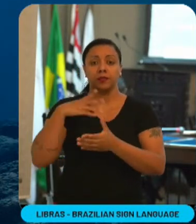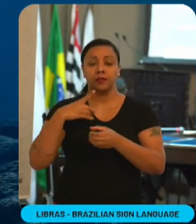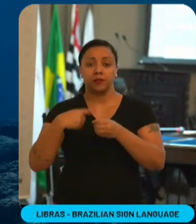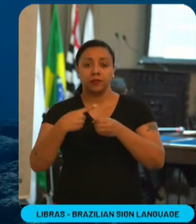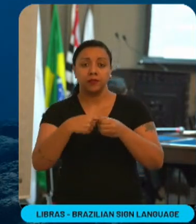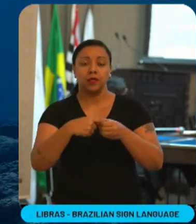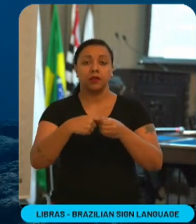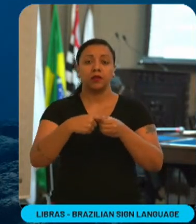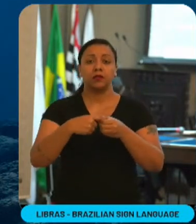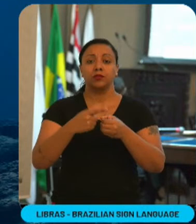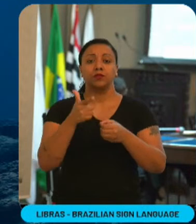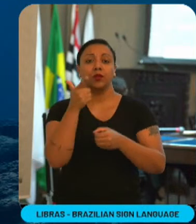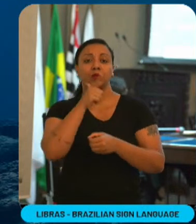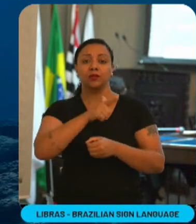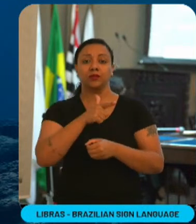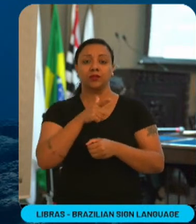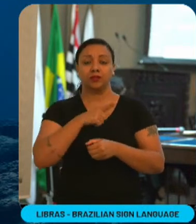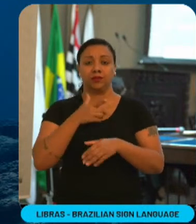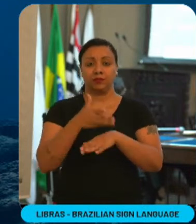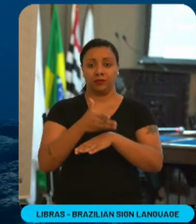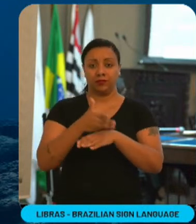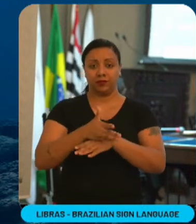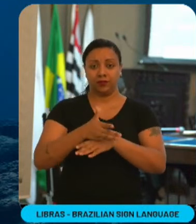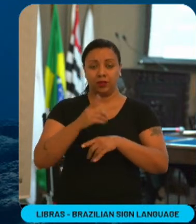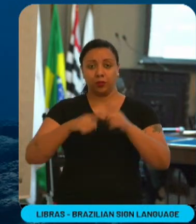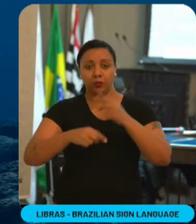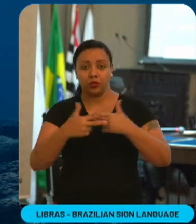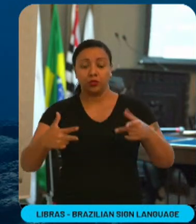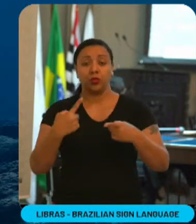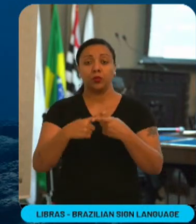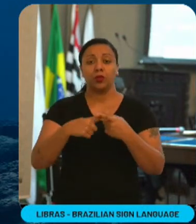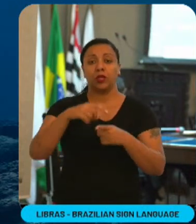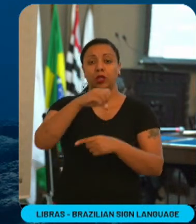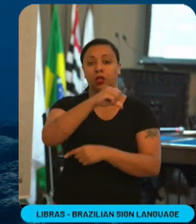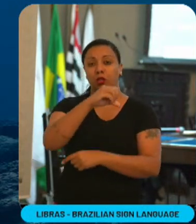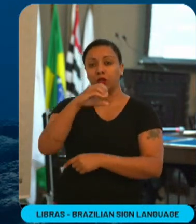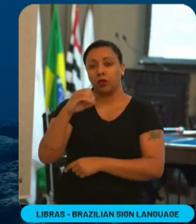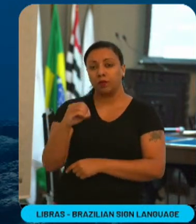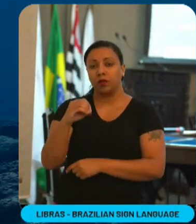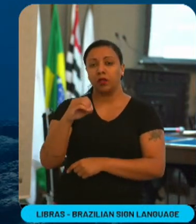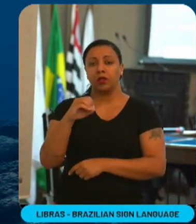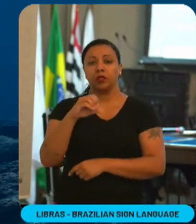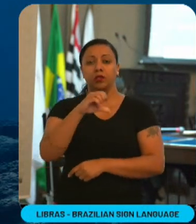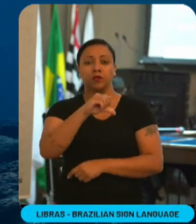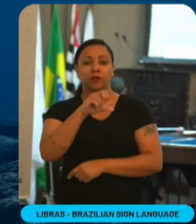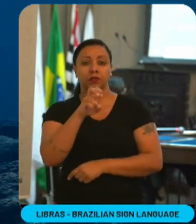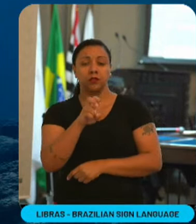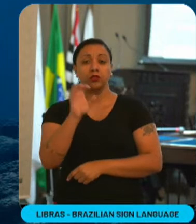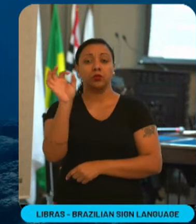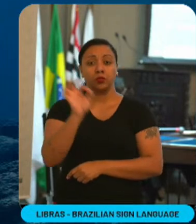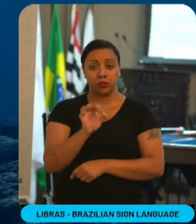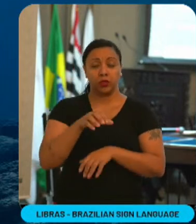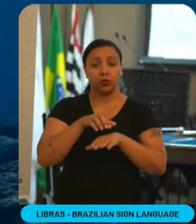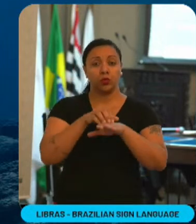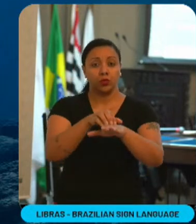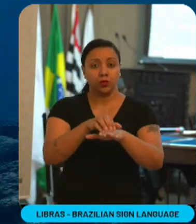without international marine transportation, even an international city cannot be accessed.